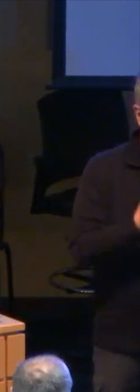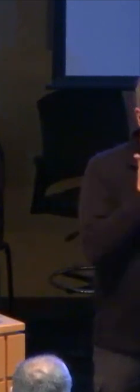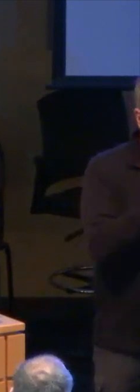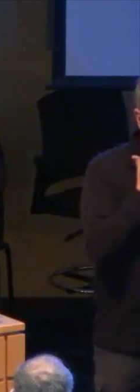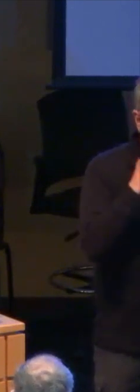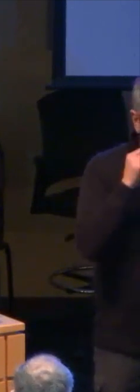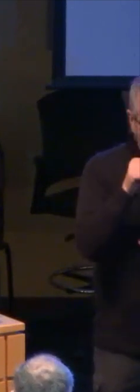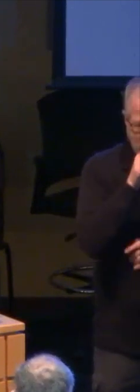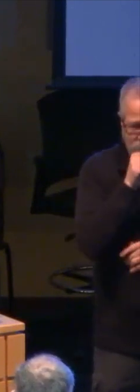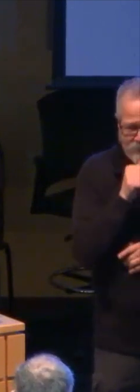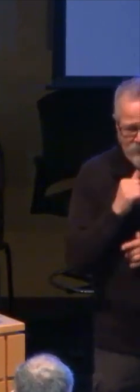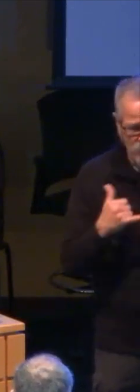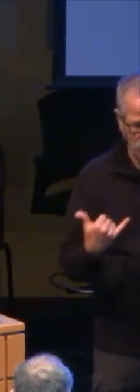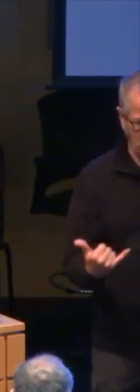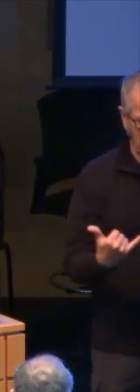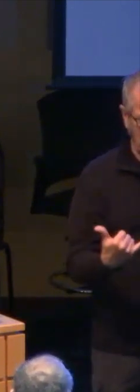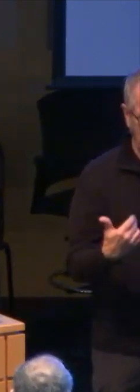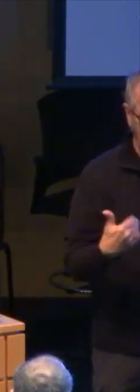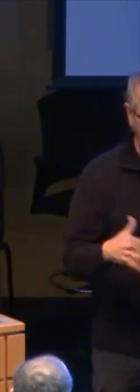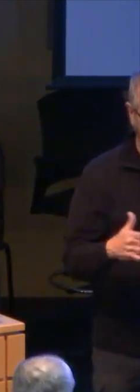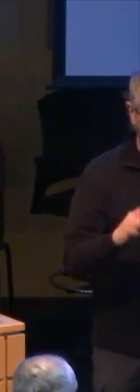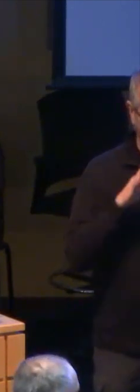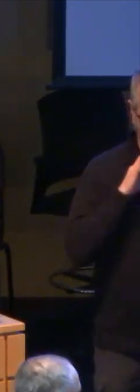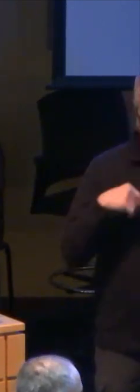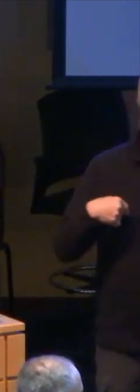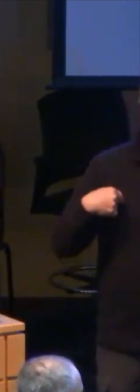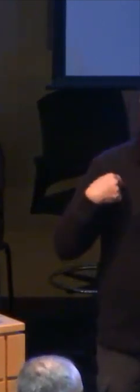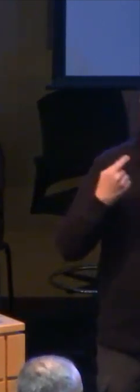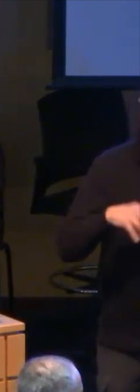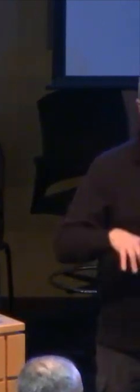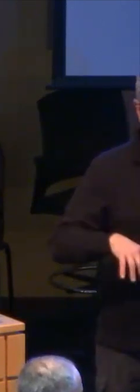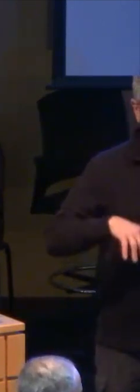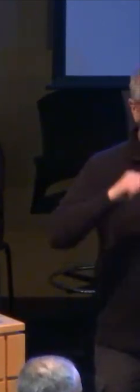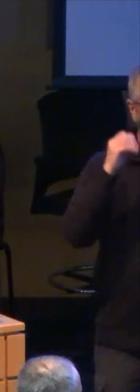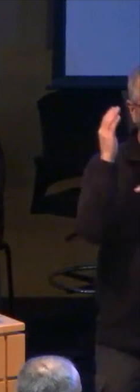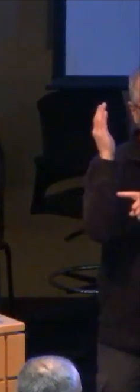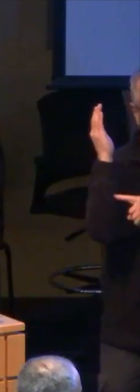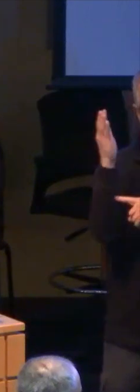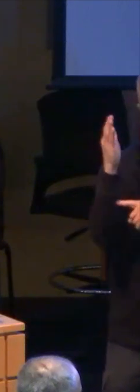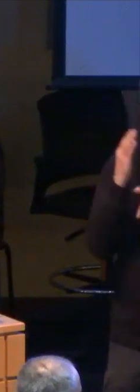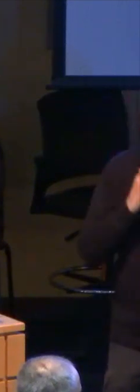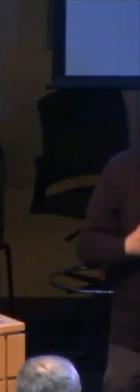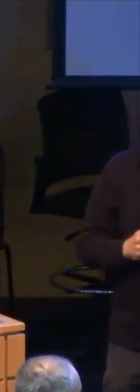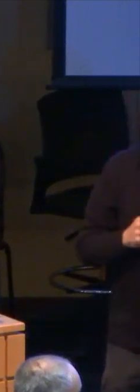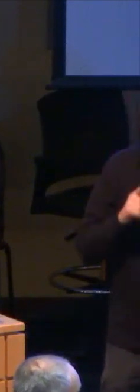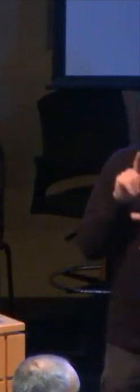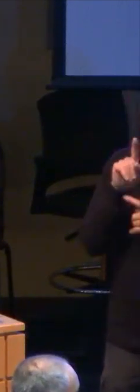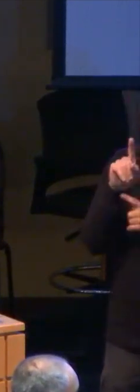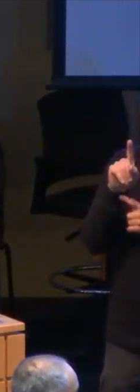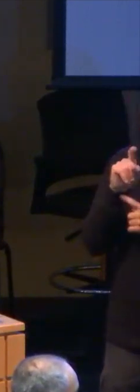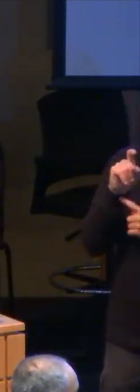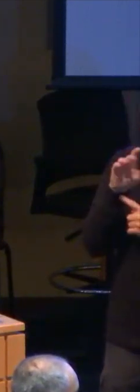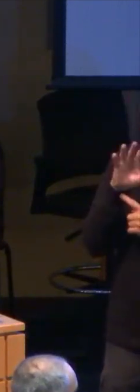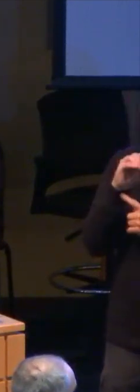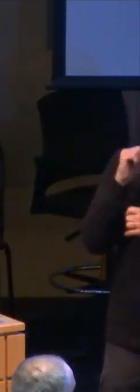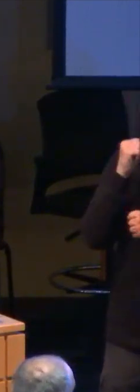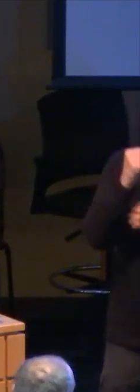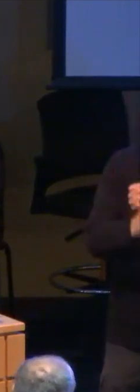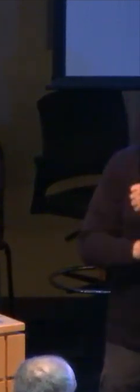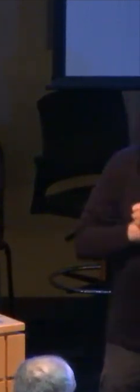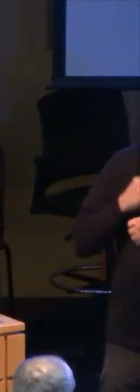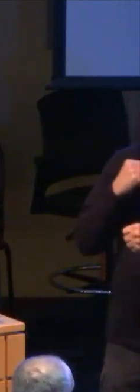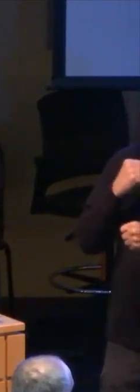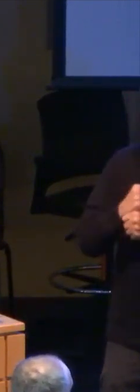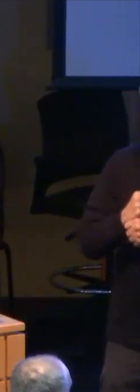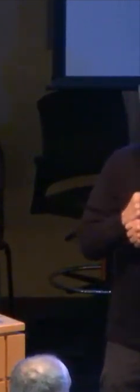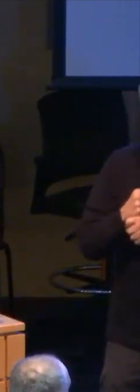hybrid mode for about 6 weeks. So I'm gonna apologize for any missteps or inconveniences you may have experienced